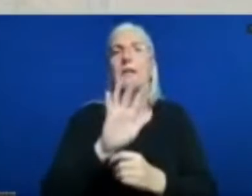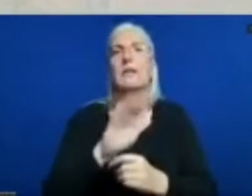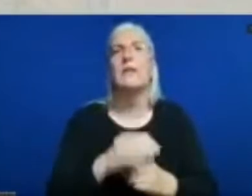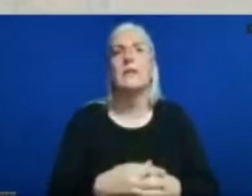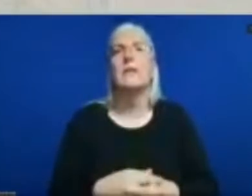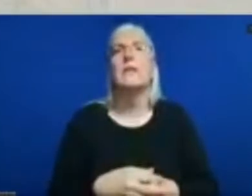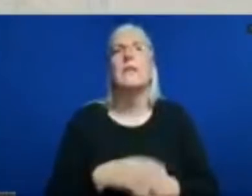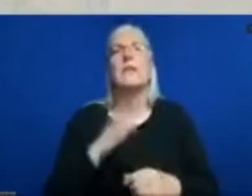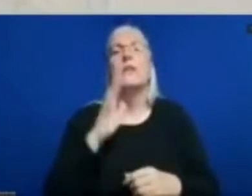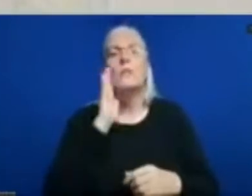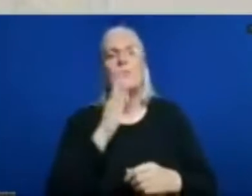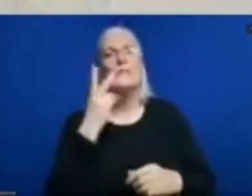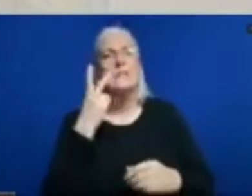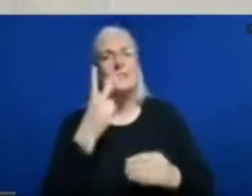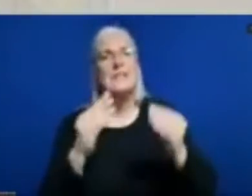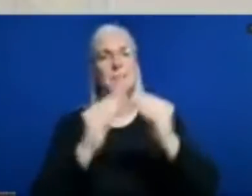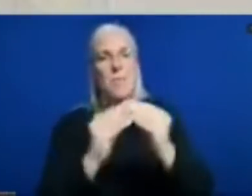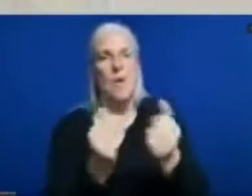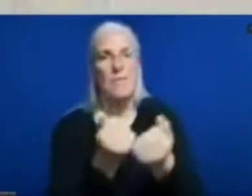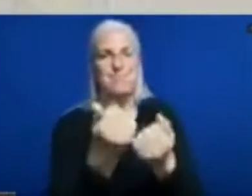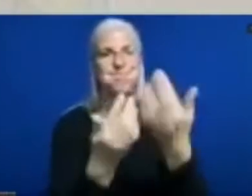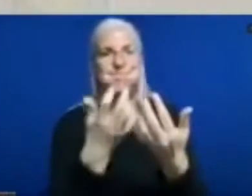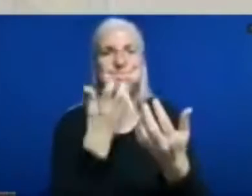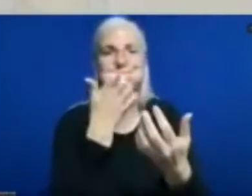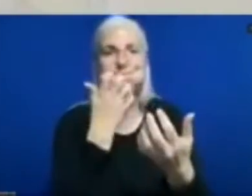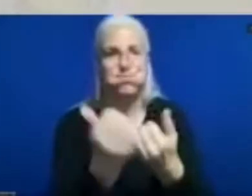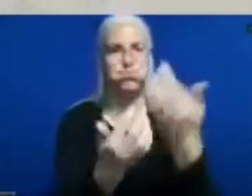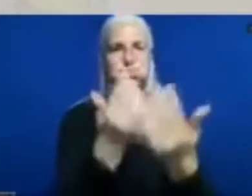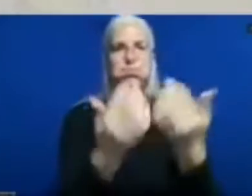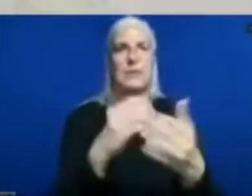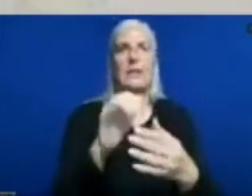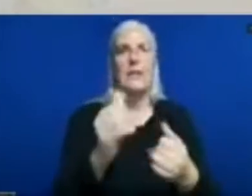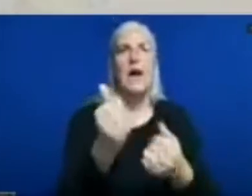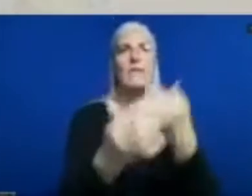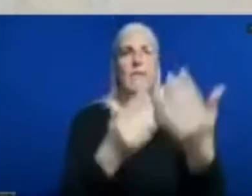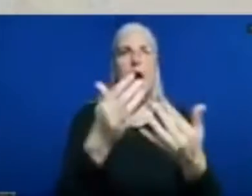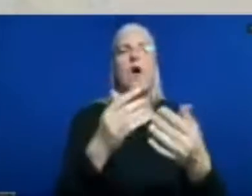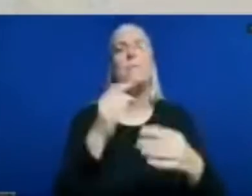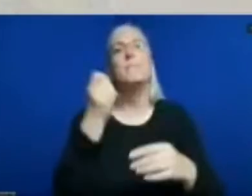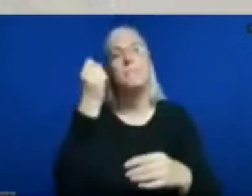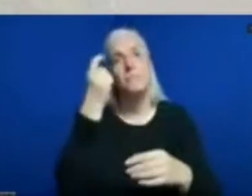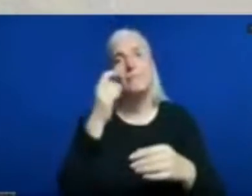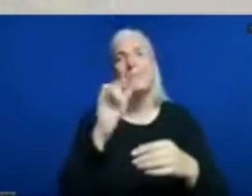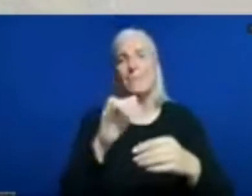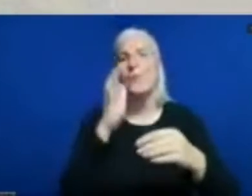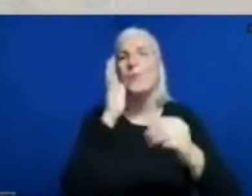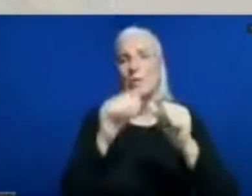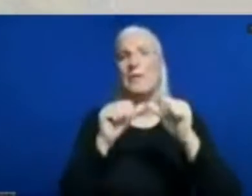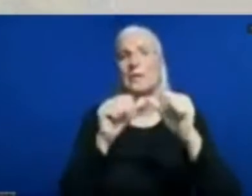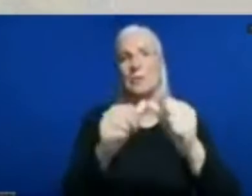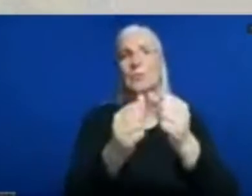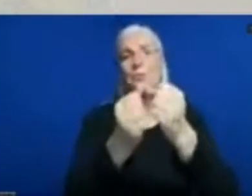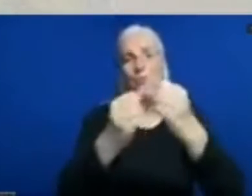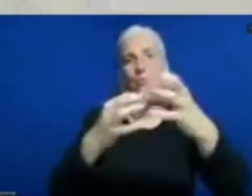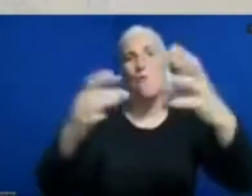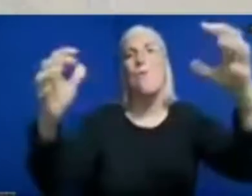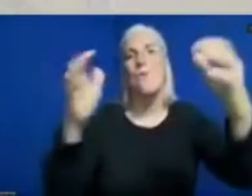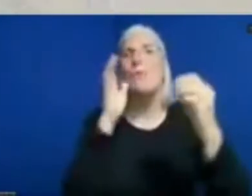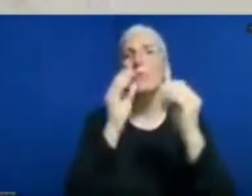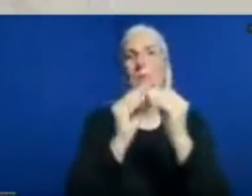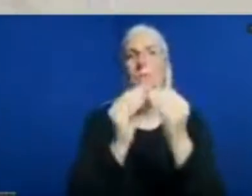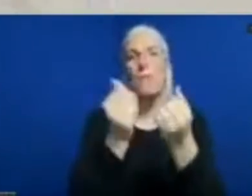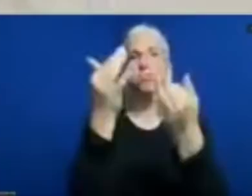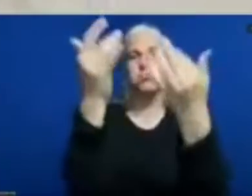today from the north to the south underneath those winds that we saw, and it is challenging the lines in some of those places there, and primarily just because